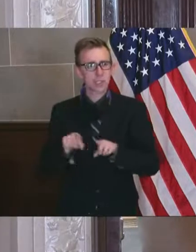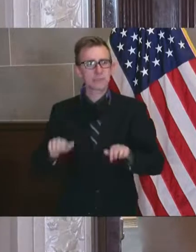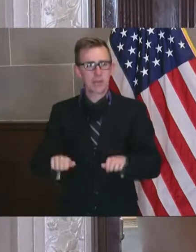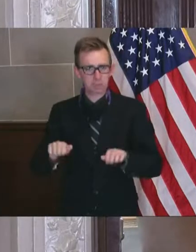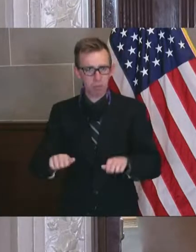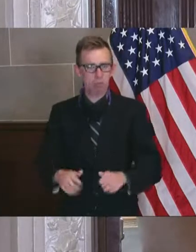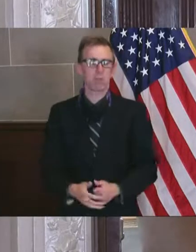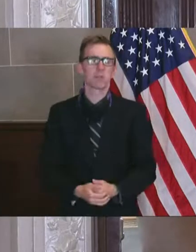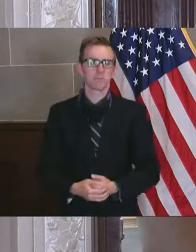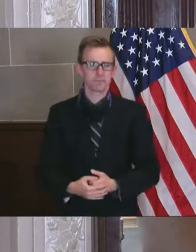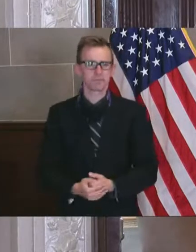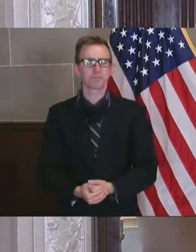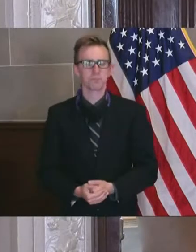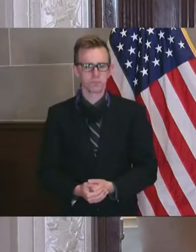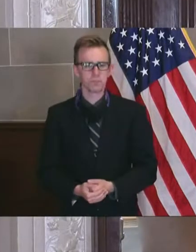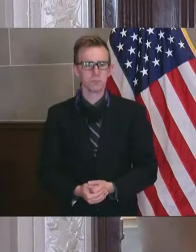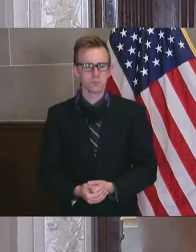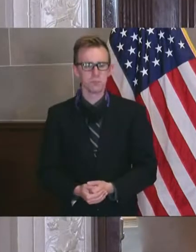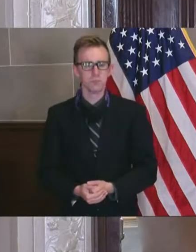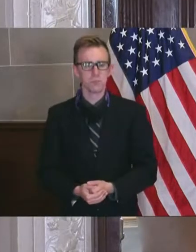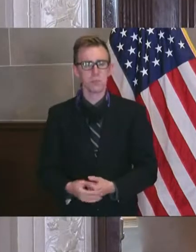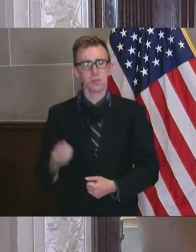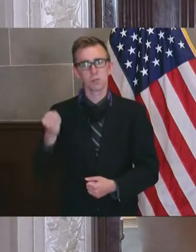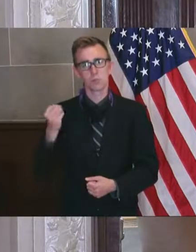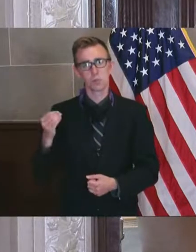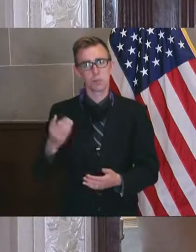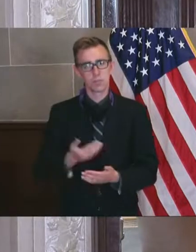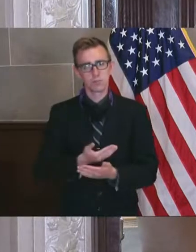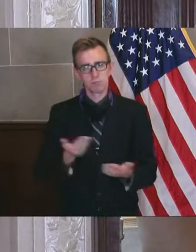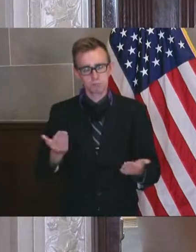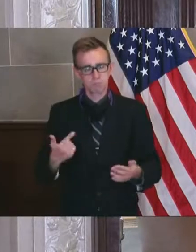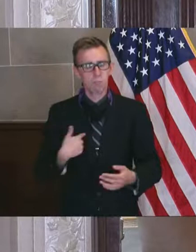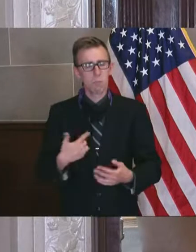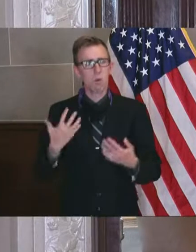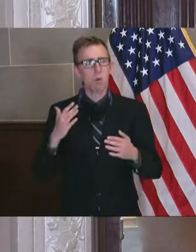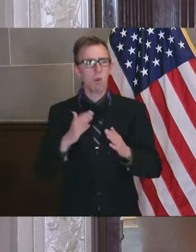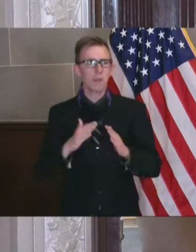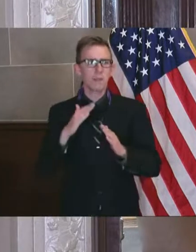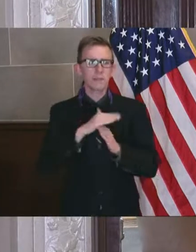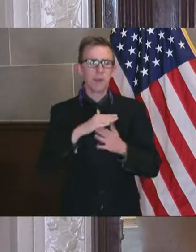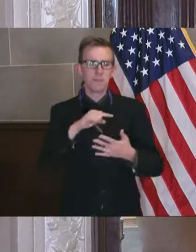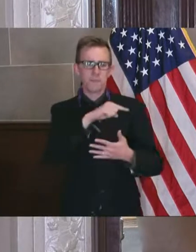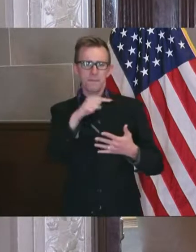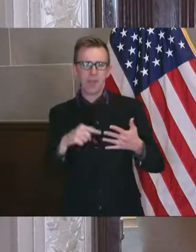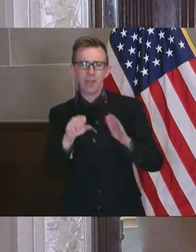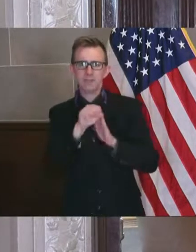as possible. Missouri is already one of the top 5